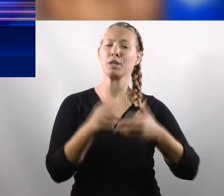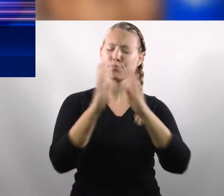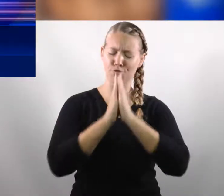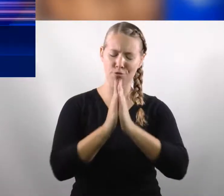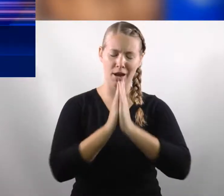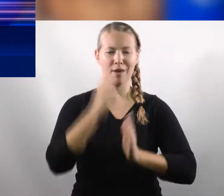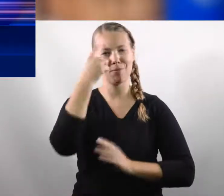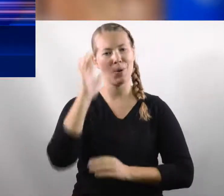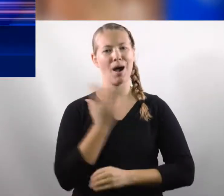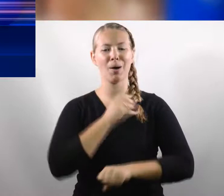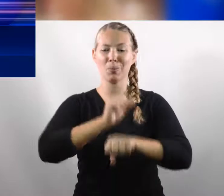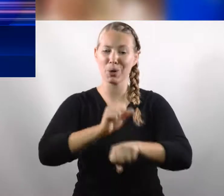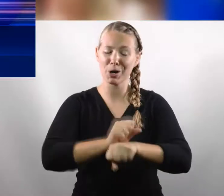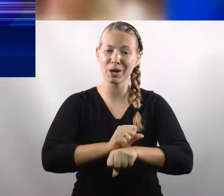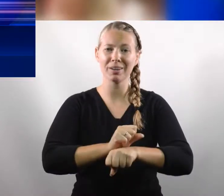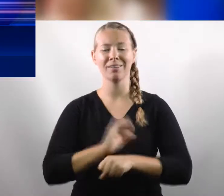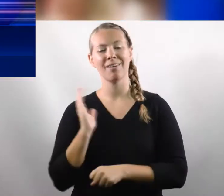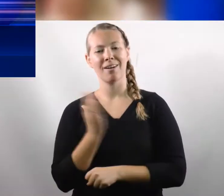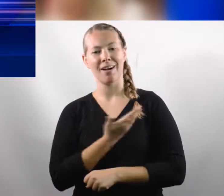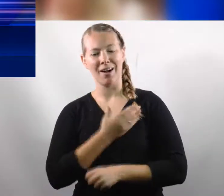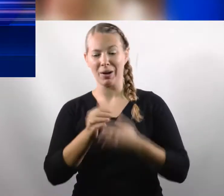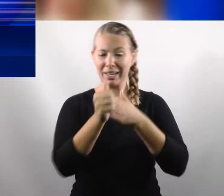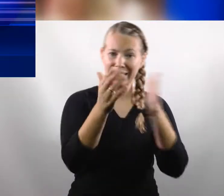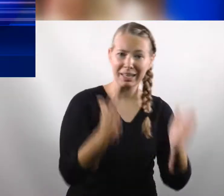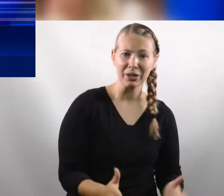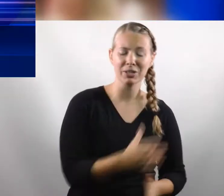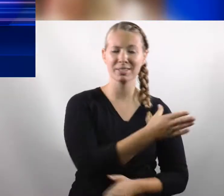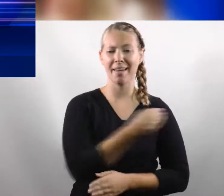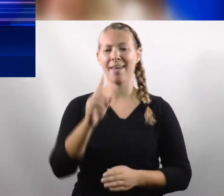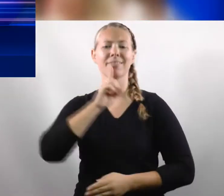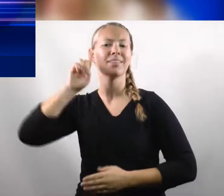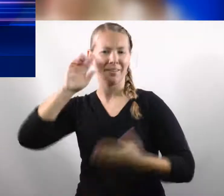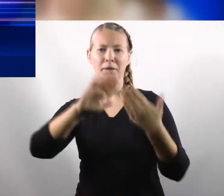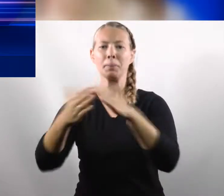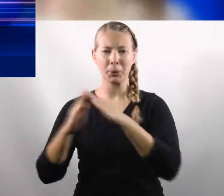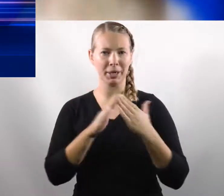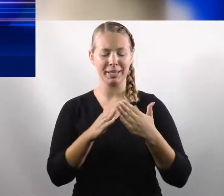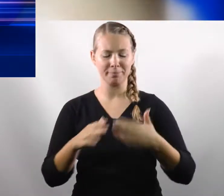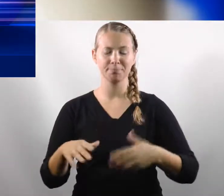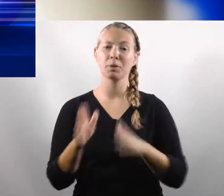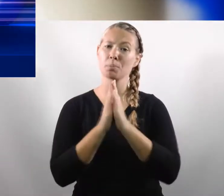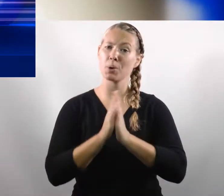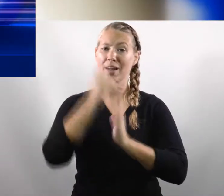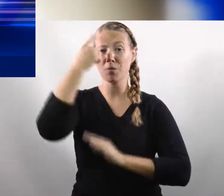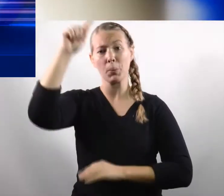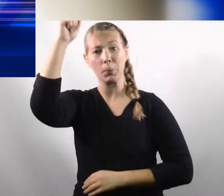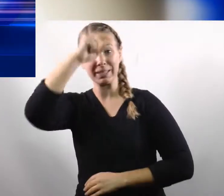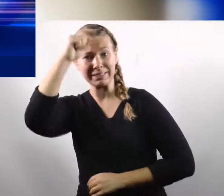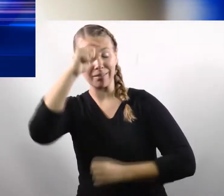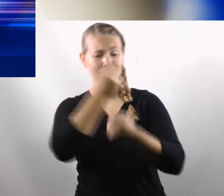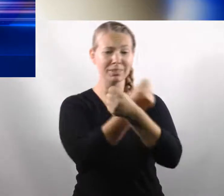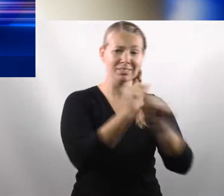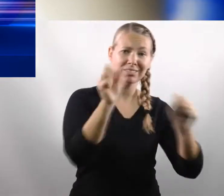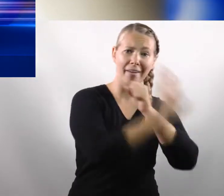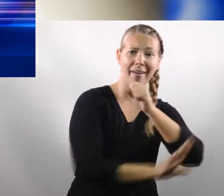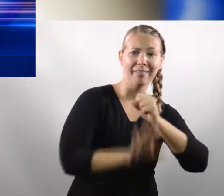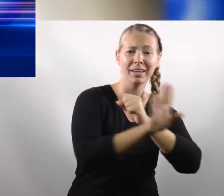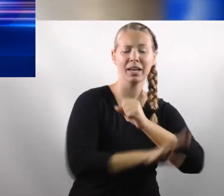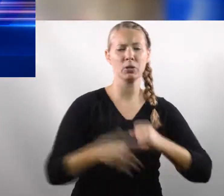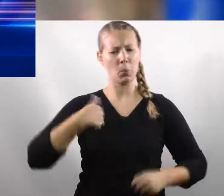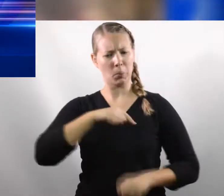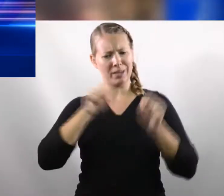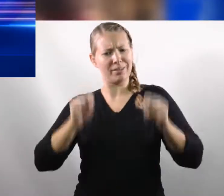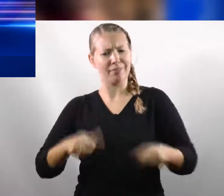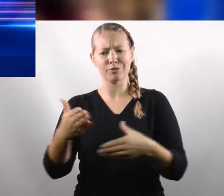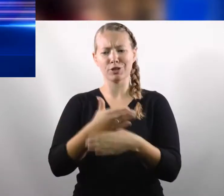pray for our efforts, our leaders, and the deaf community. Pray for wisdom, safety, and for the ability to share the